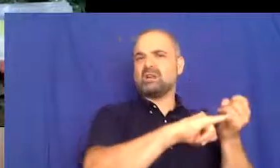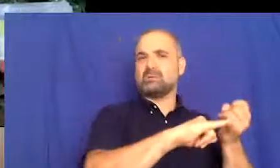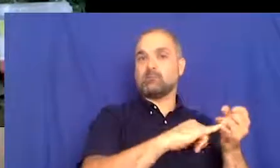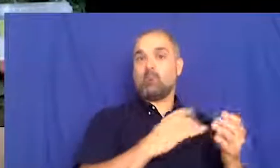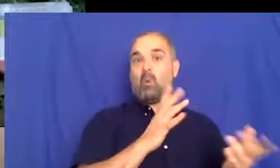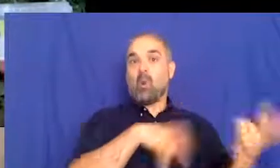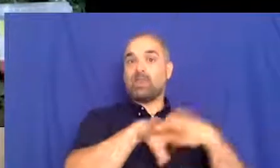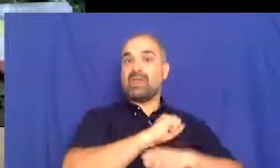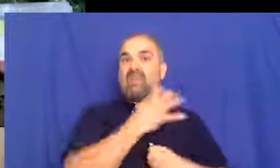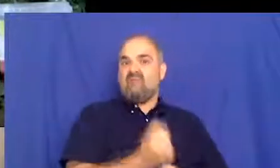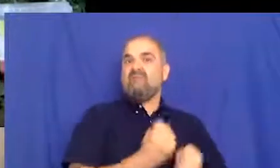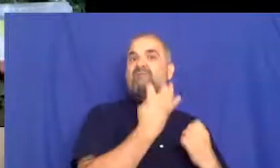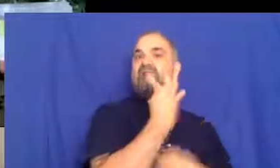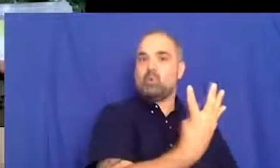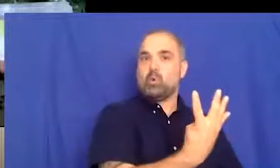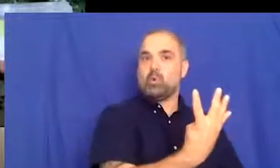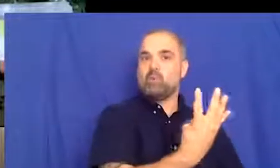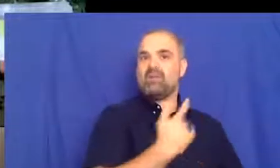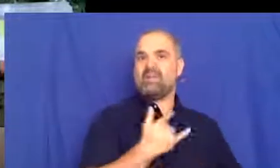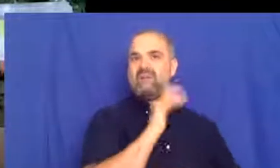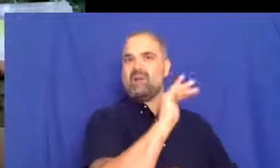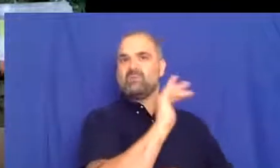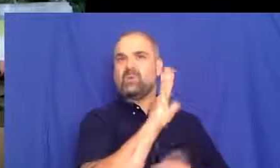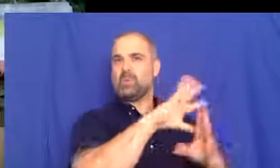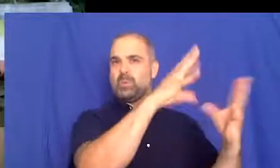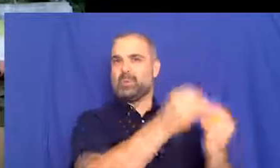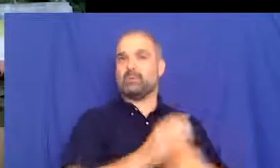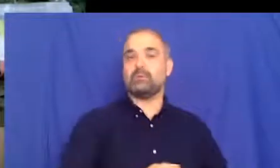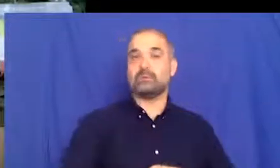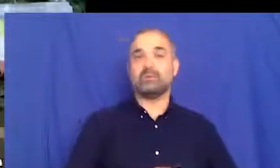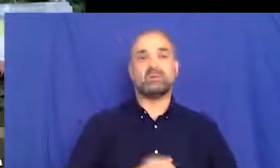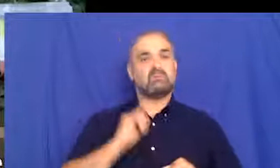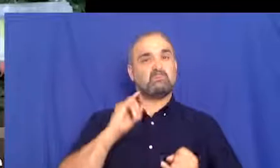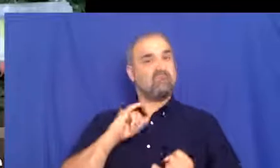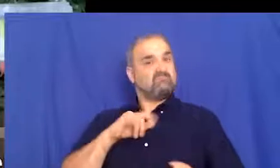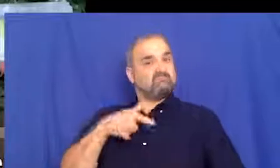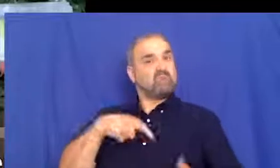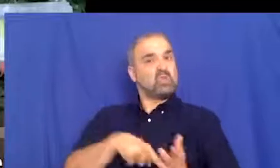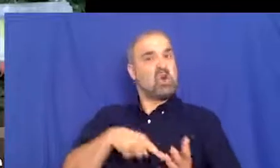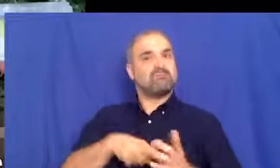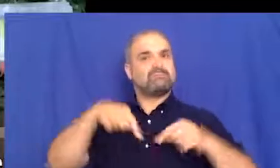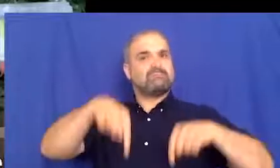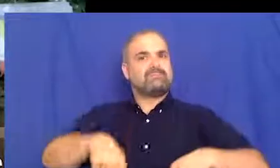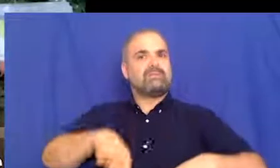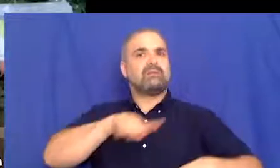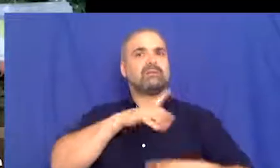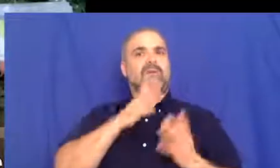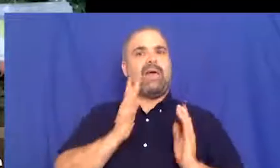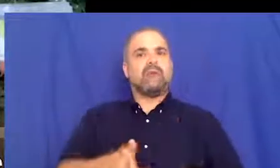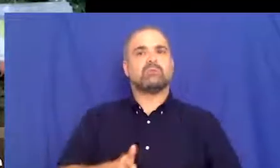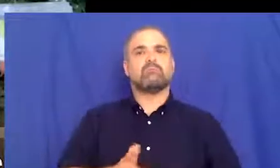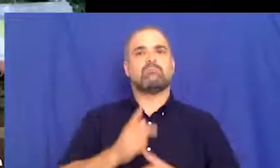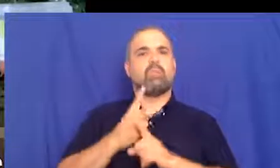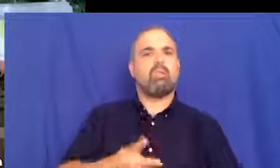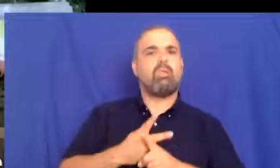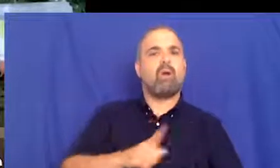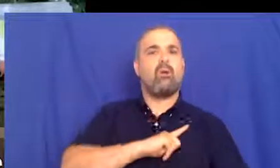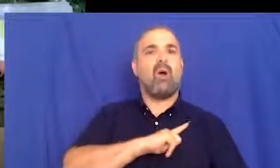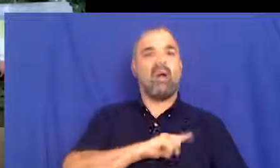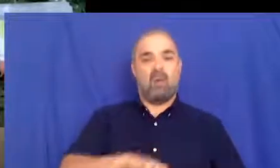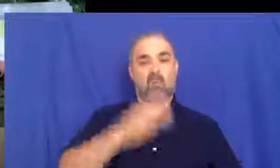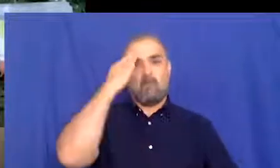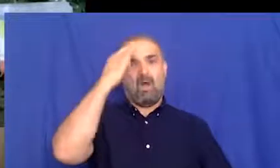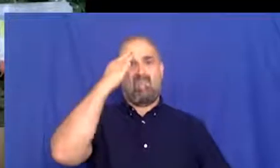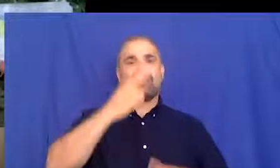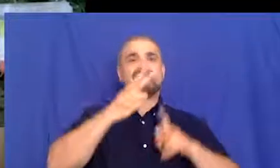together, and they all live quite harmoniously together. So Tonks lived in the house, and that's because she was hand reared because her mother unfortunately died when she